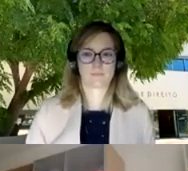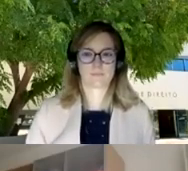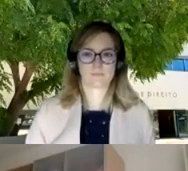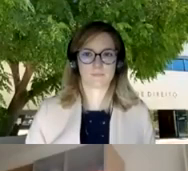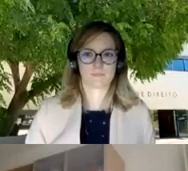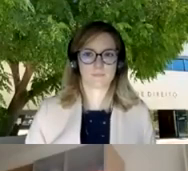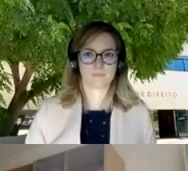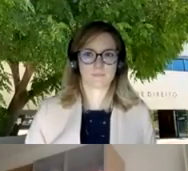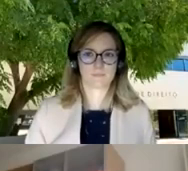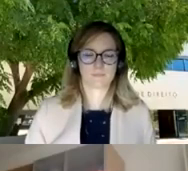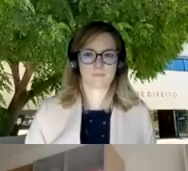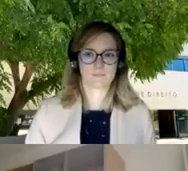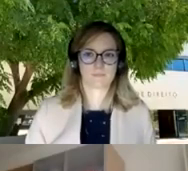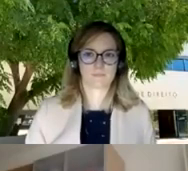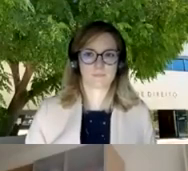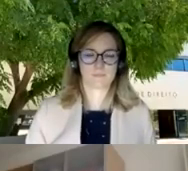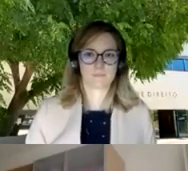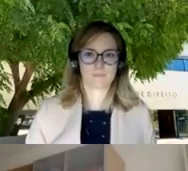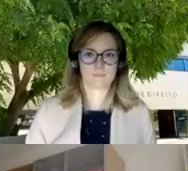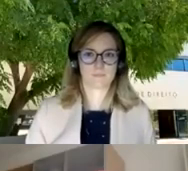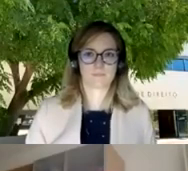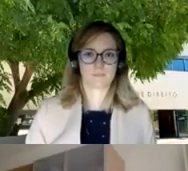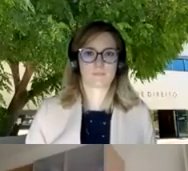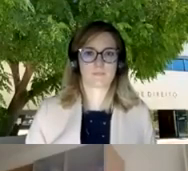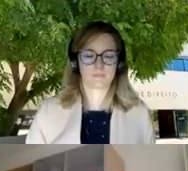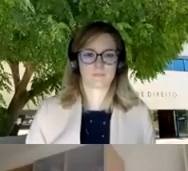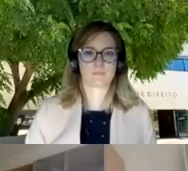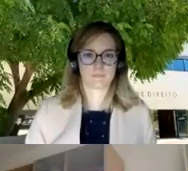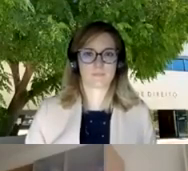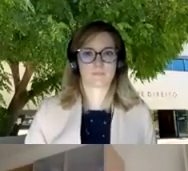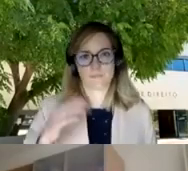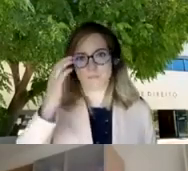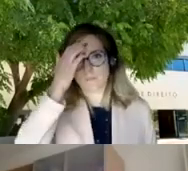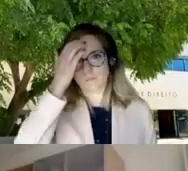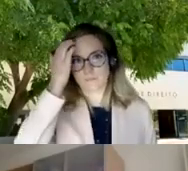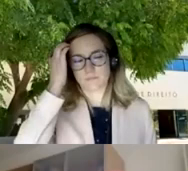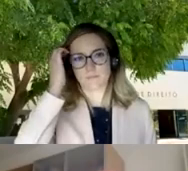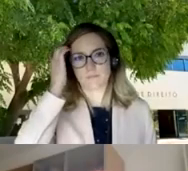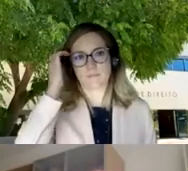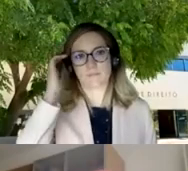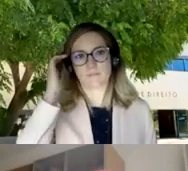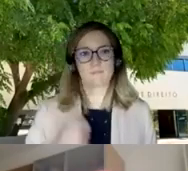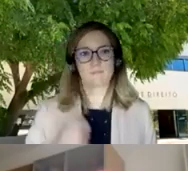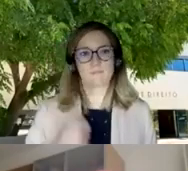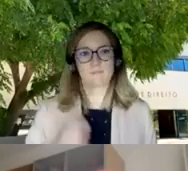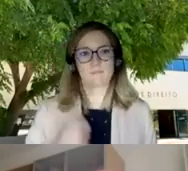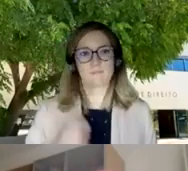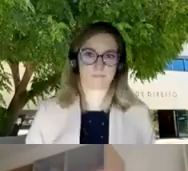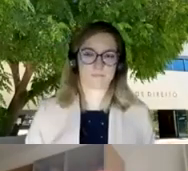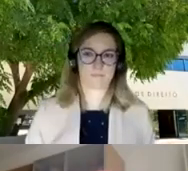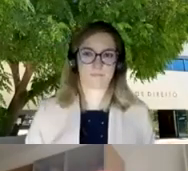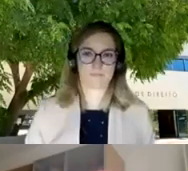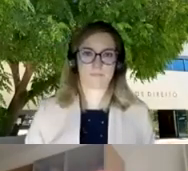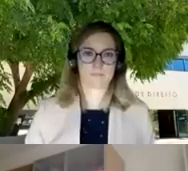committed to raise awareness on business and human rights that we already mentioned. She's also co-author of a report on